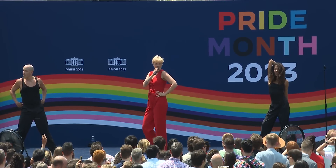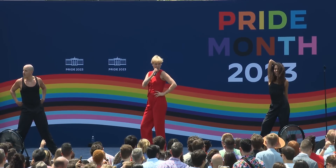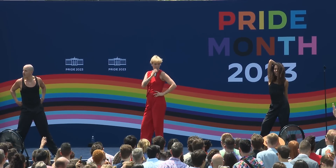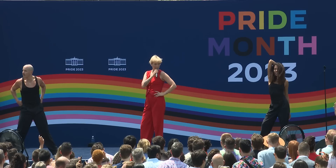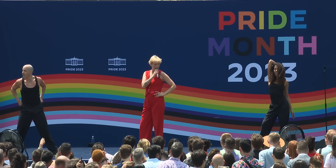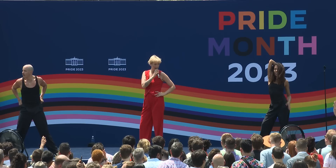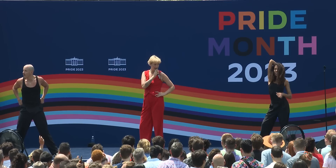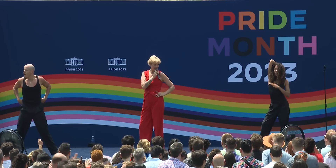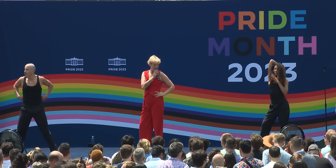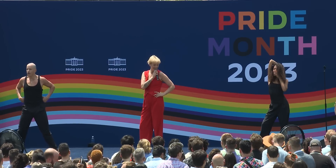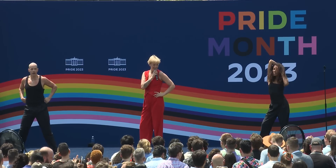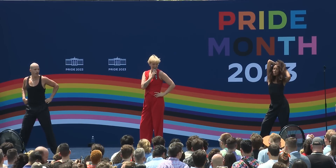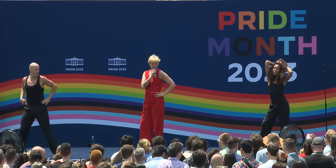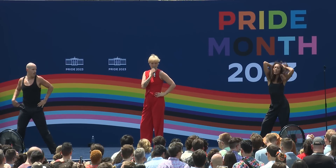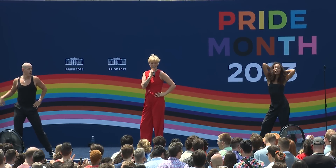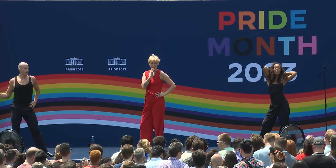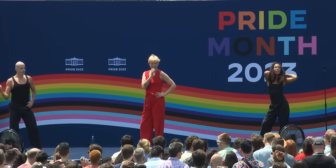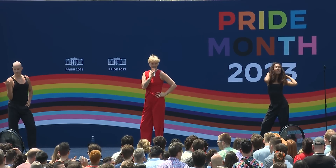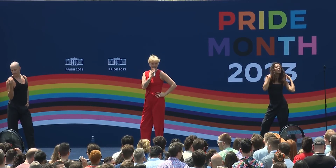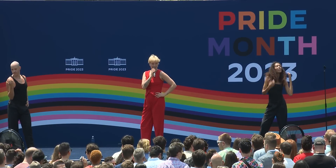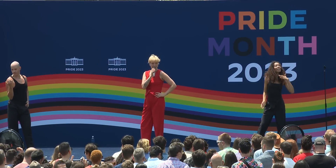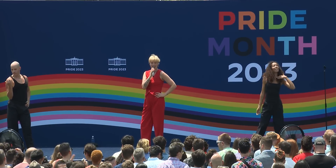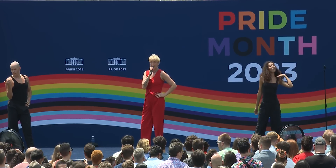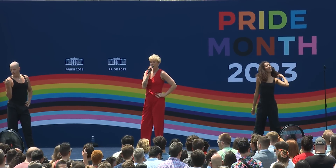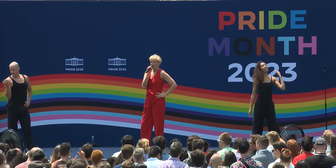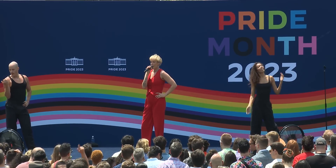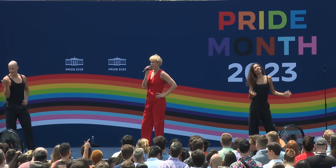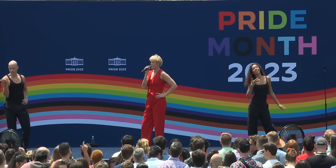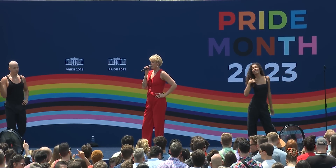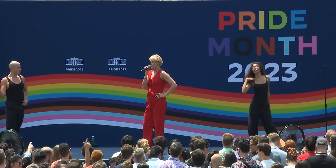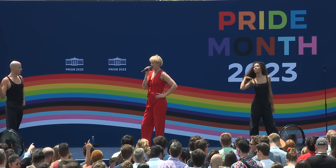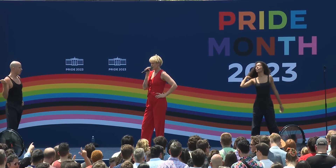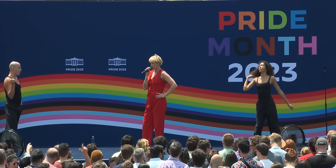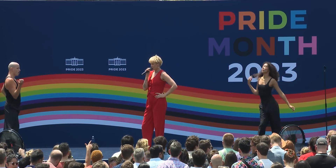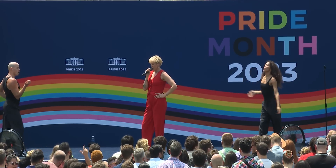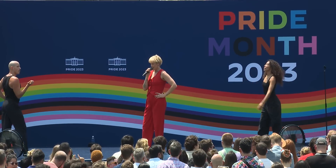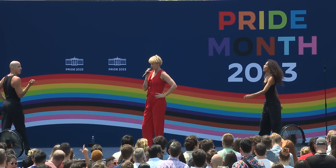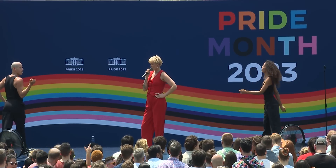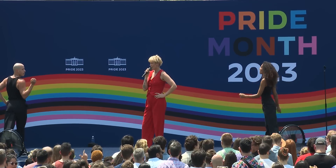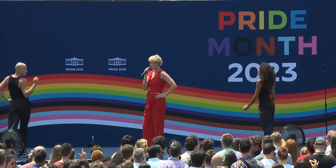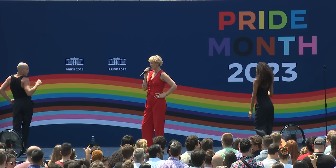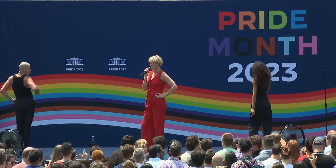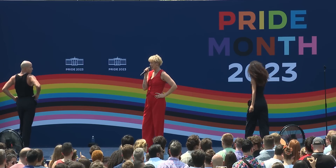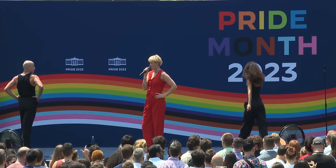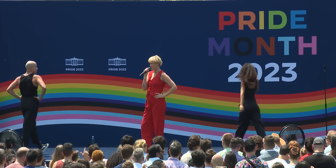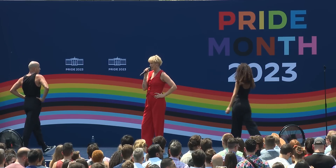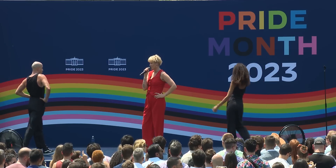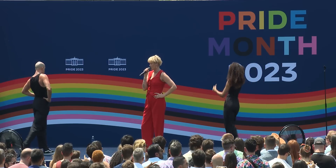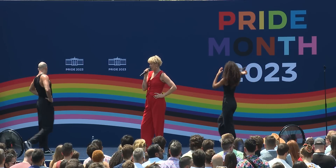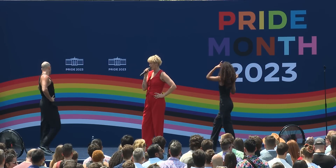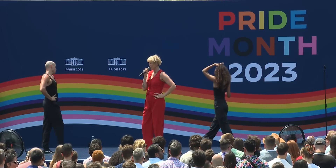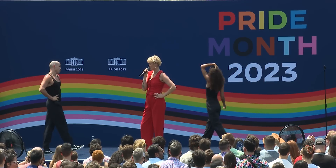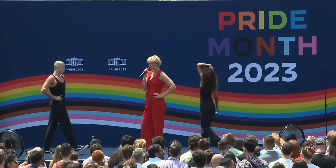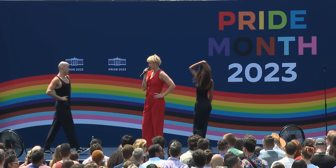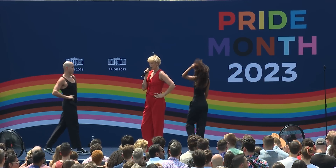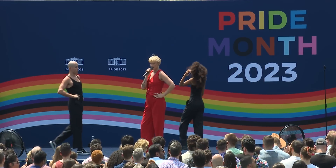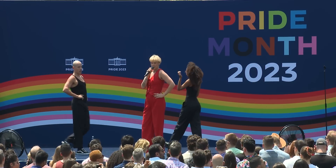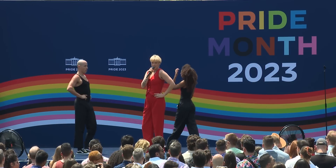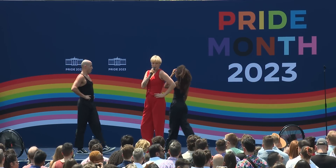Okay, this one is one of my favorites. I wrote this about my best girlfriend who has terrible taste in